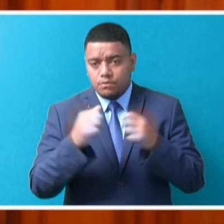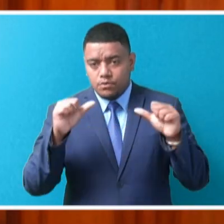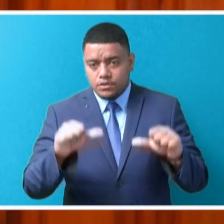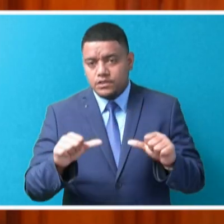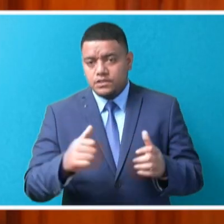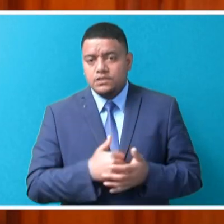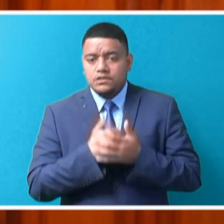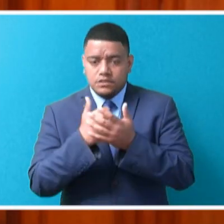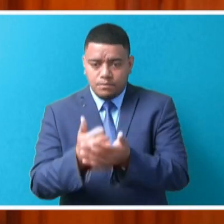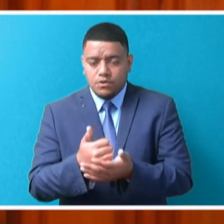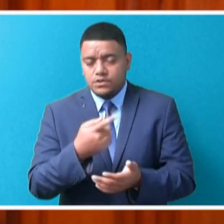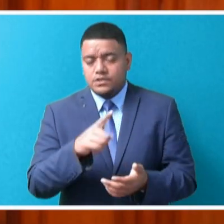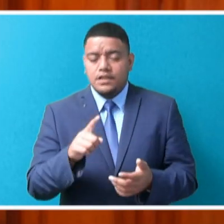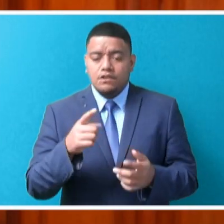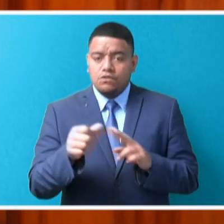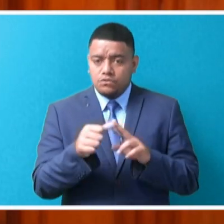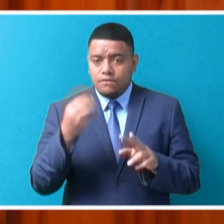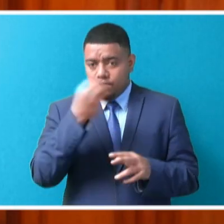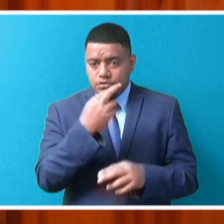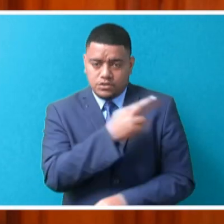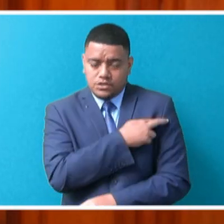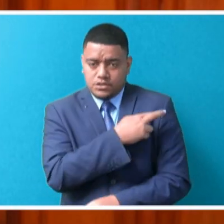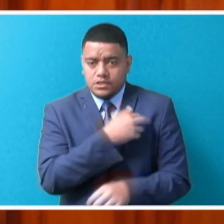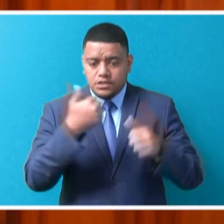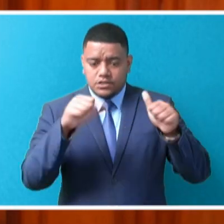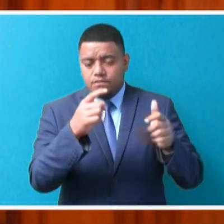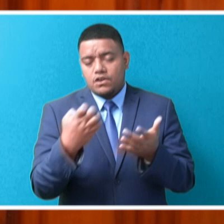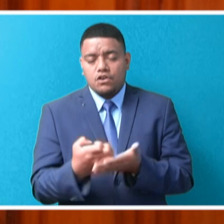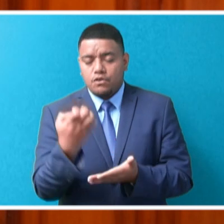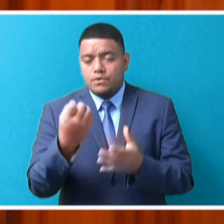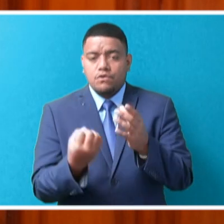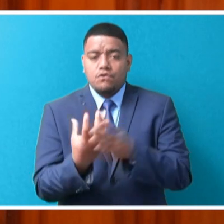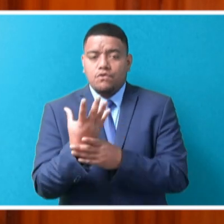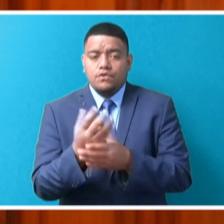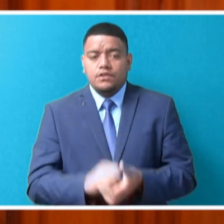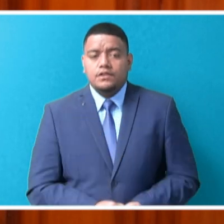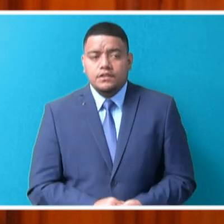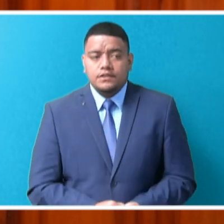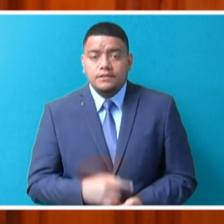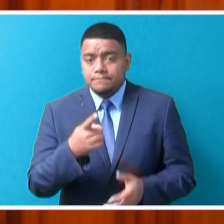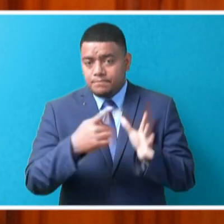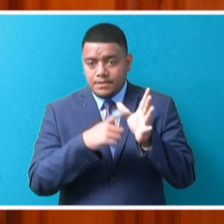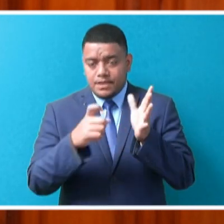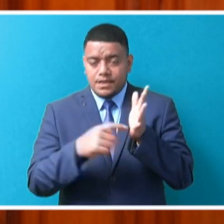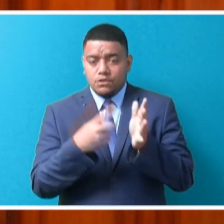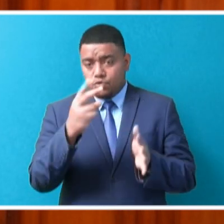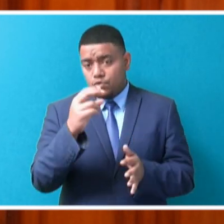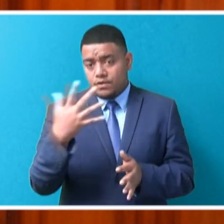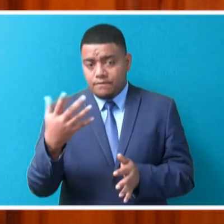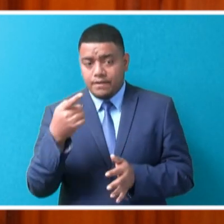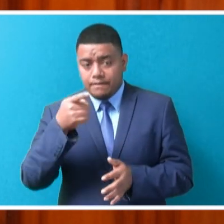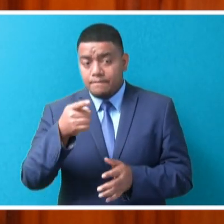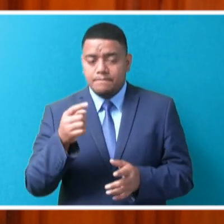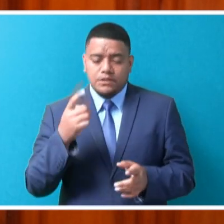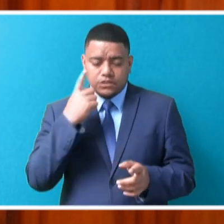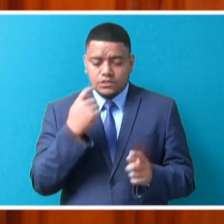supports livelihood and food security, and contributes to economic growth. The Fisheries Amendment Act of 2025 looks at modernizing